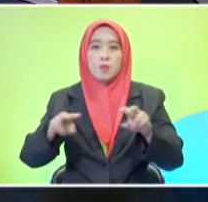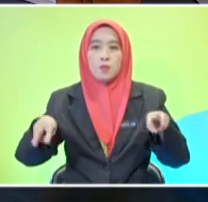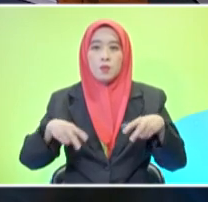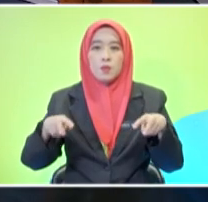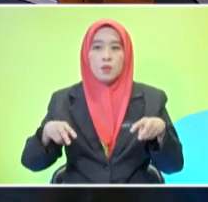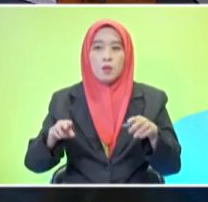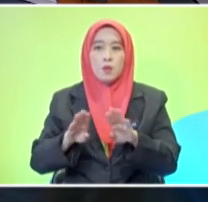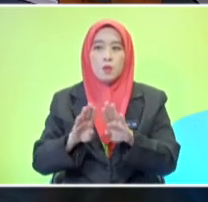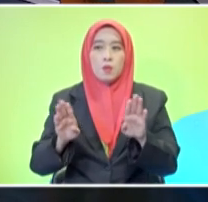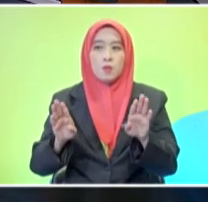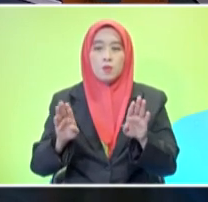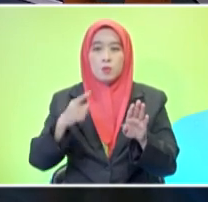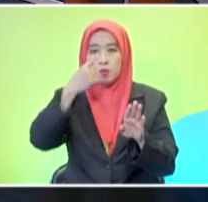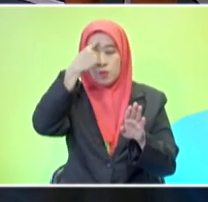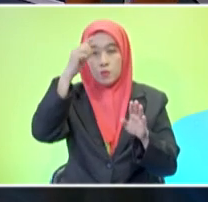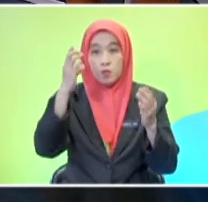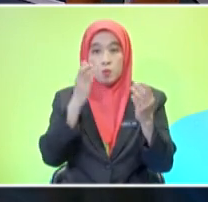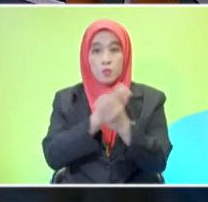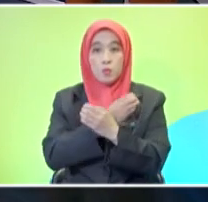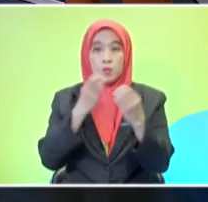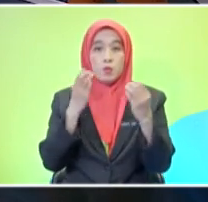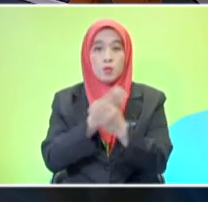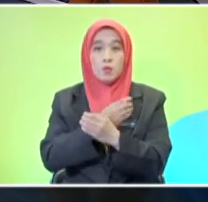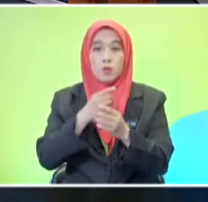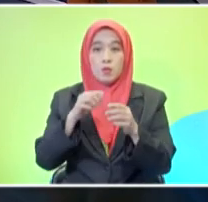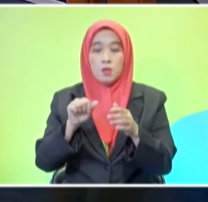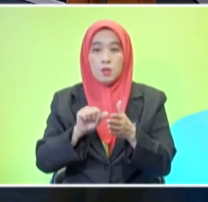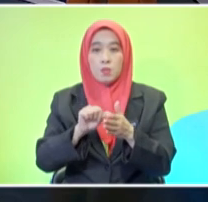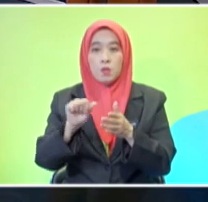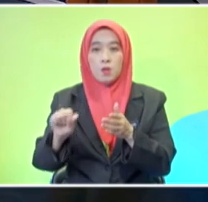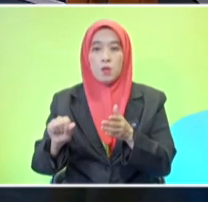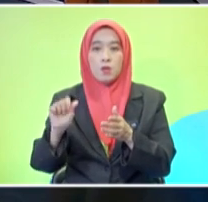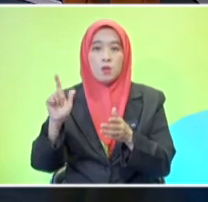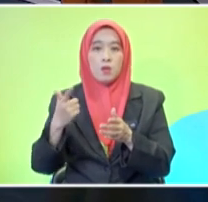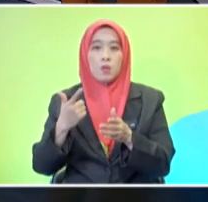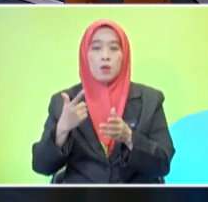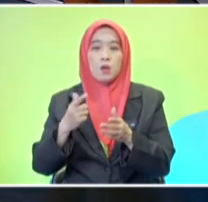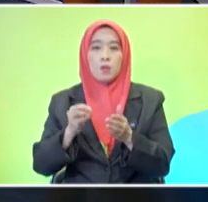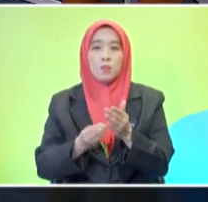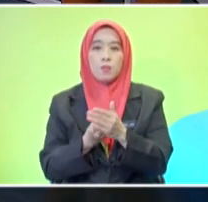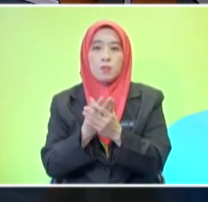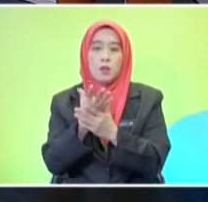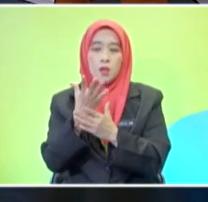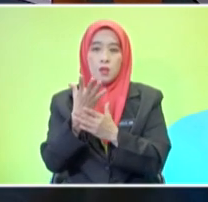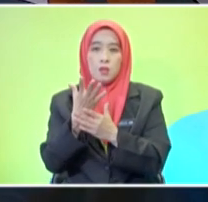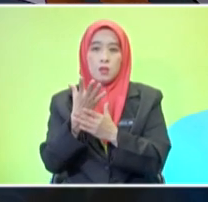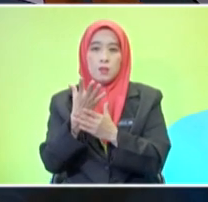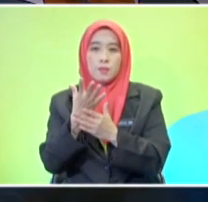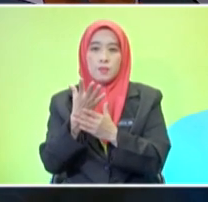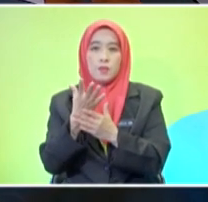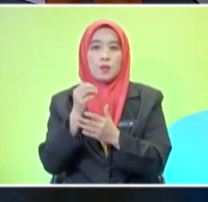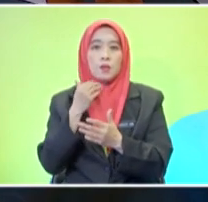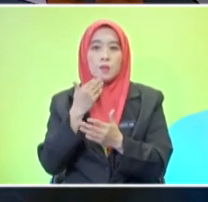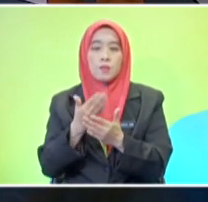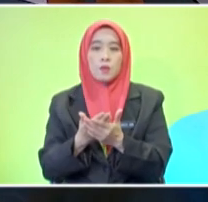focus on competition among plants, which is also an interaction involving space and also water, pupils. Alright,